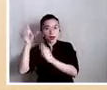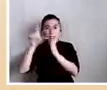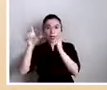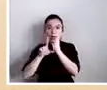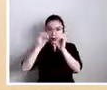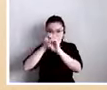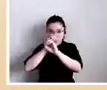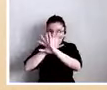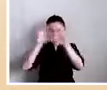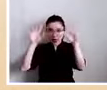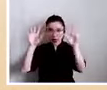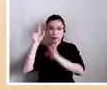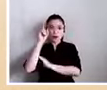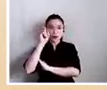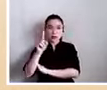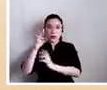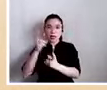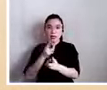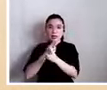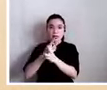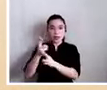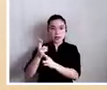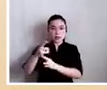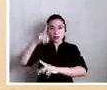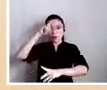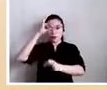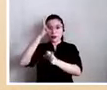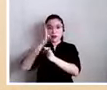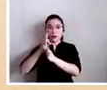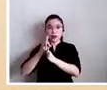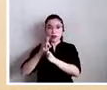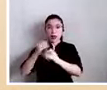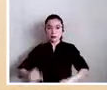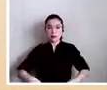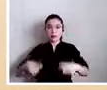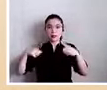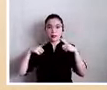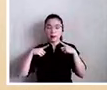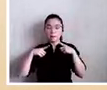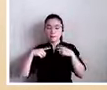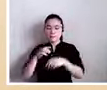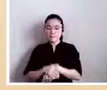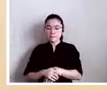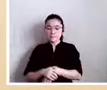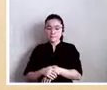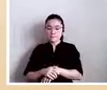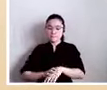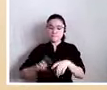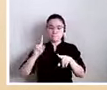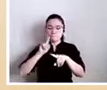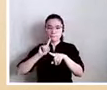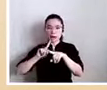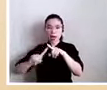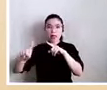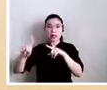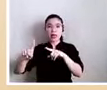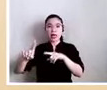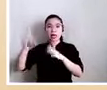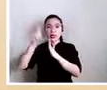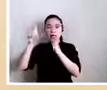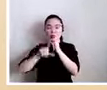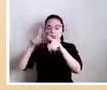is righteous by faith will live. But the law does not depend on faith. Rather, the one